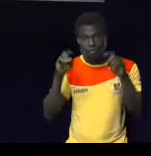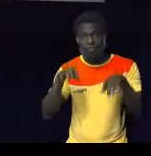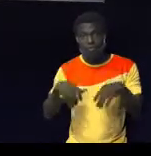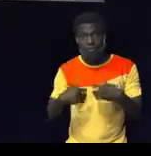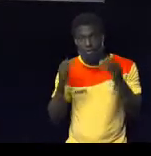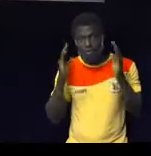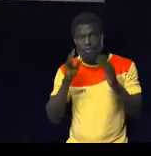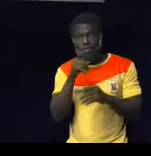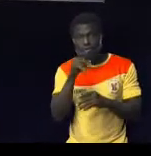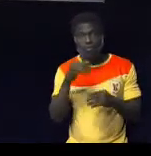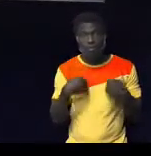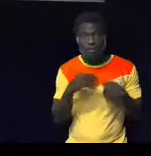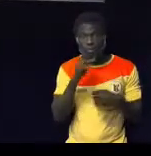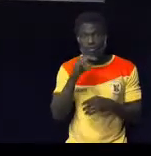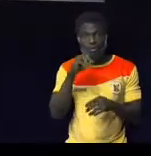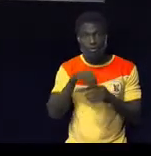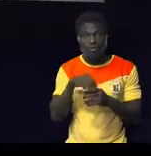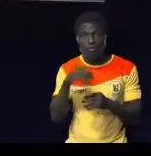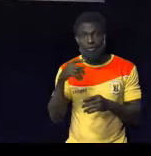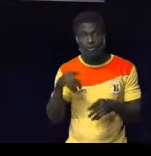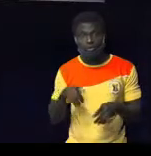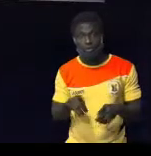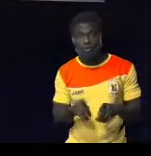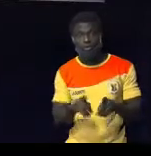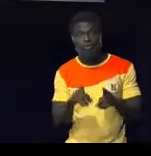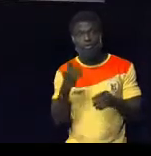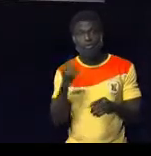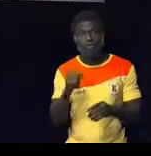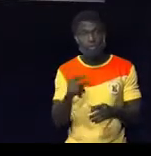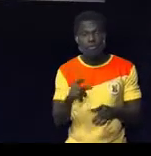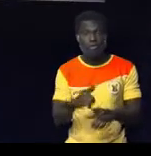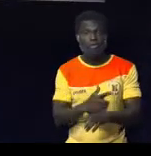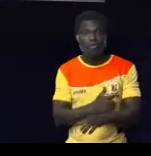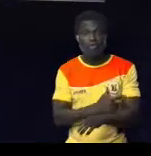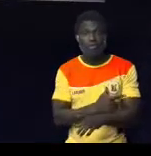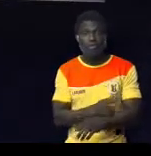test how attentive you have been in the course of the lesson.